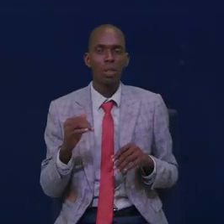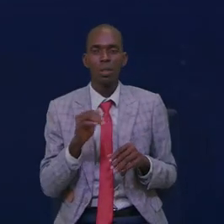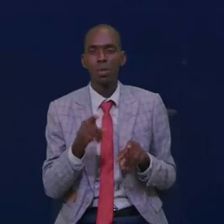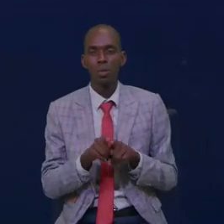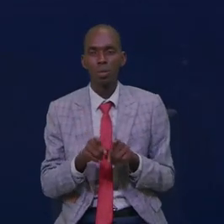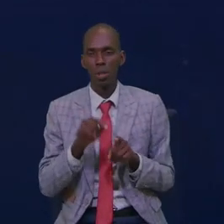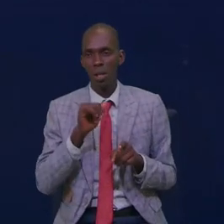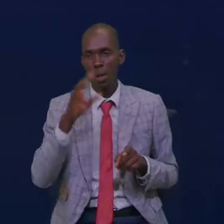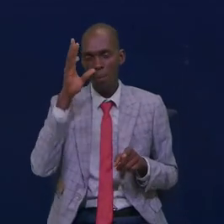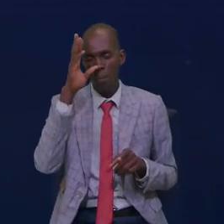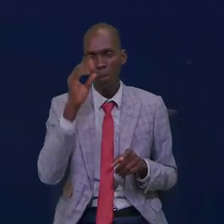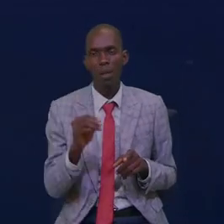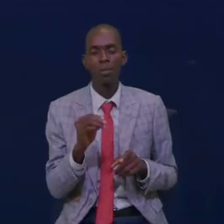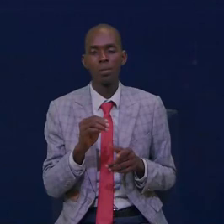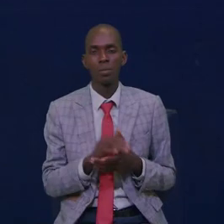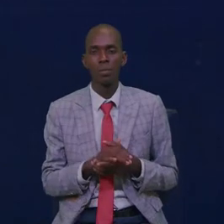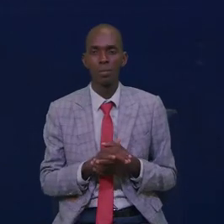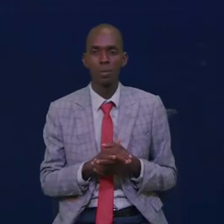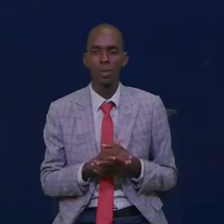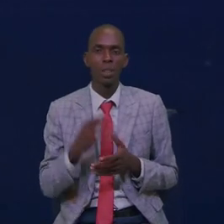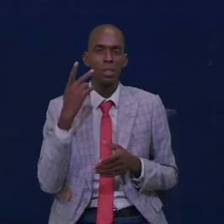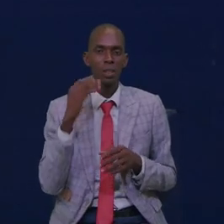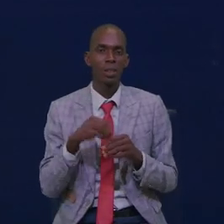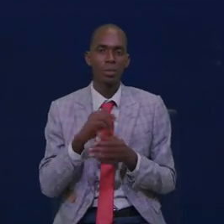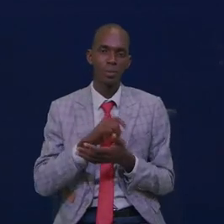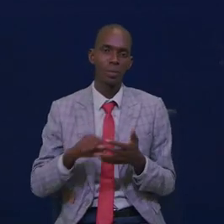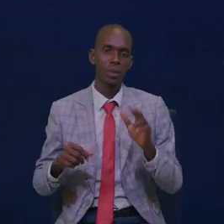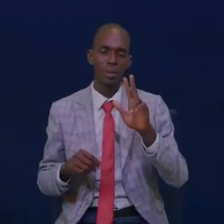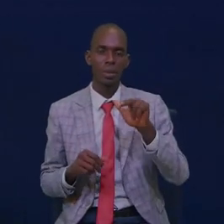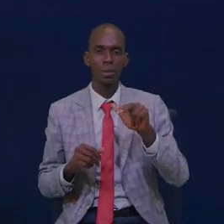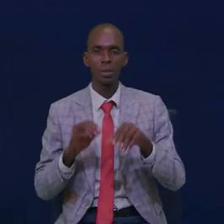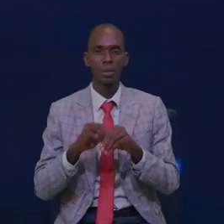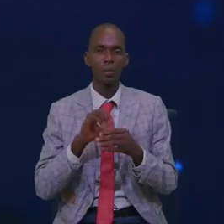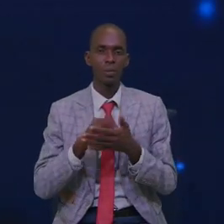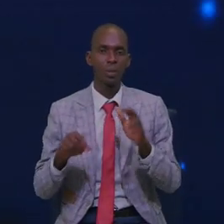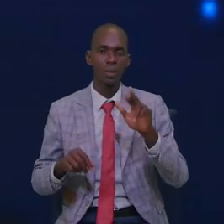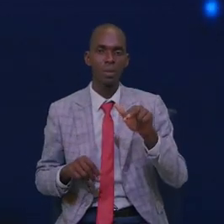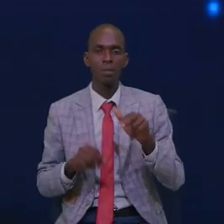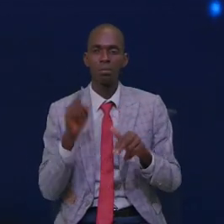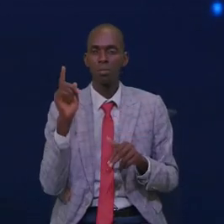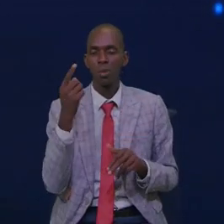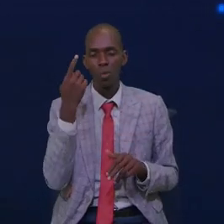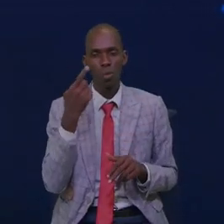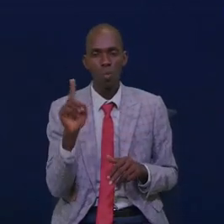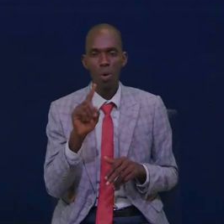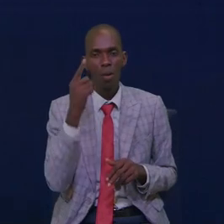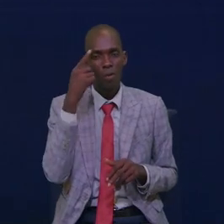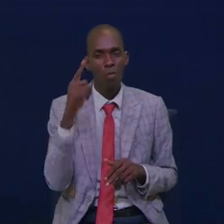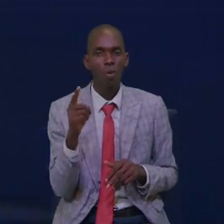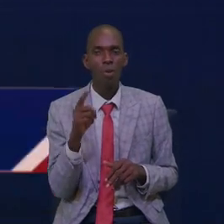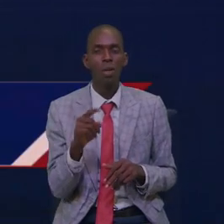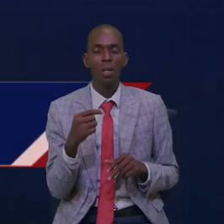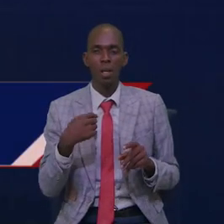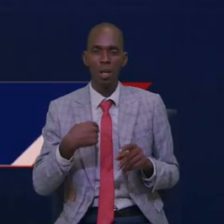the golden wedge of Ophir. Look at verse 13. In verse 13, therefore I will